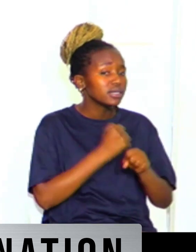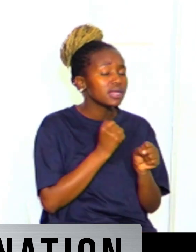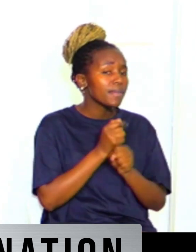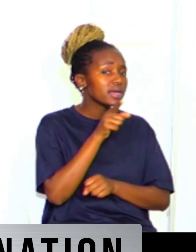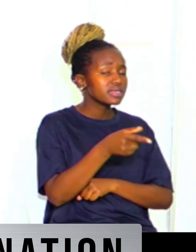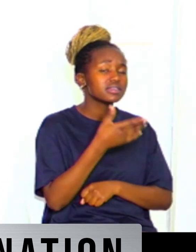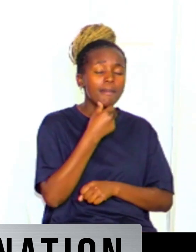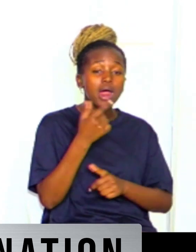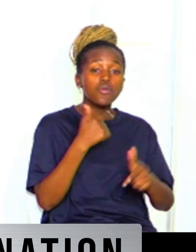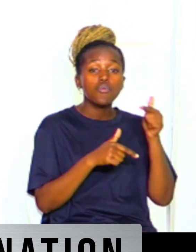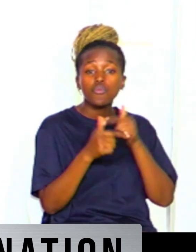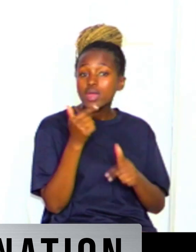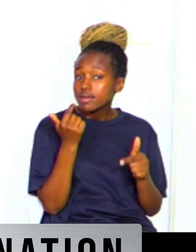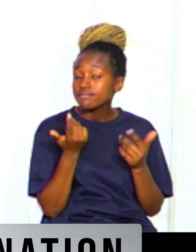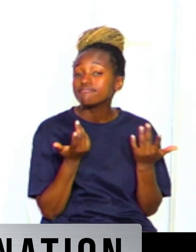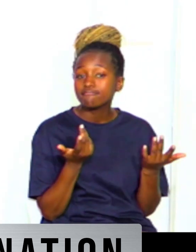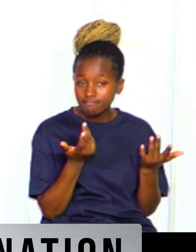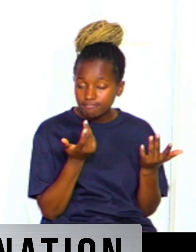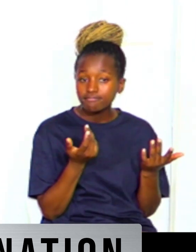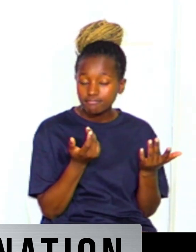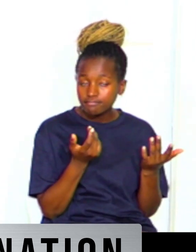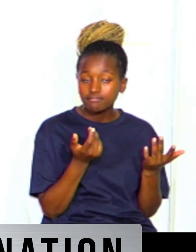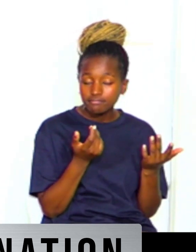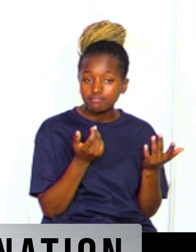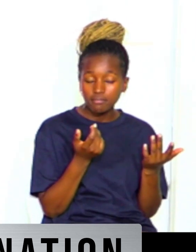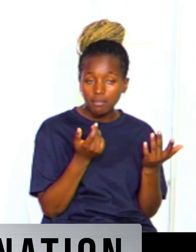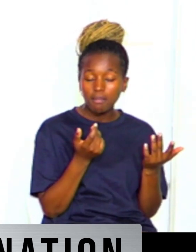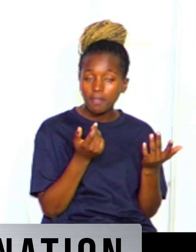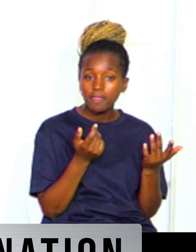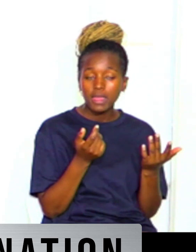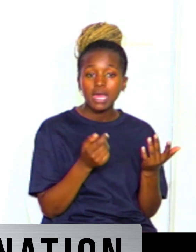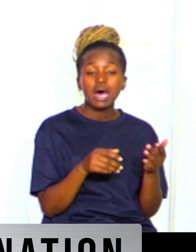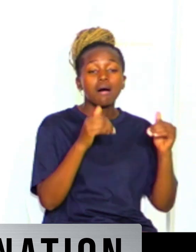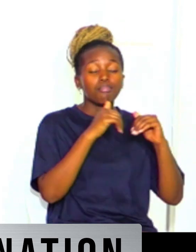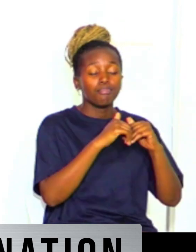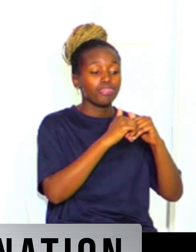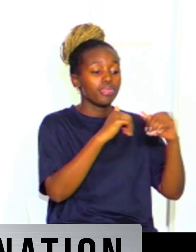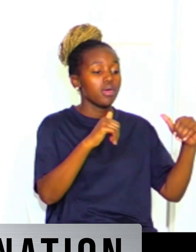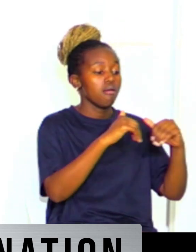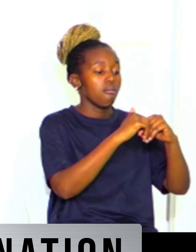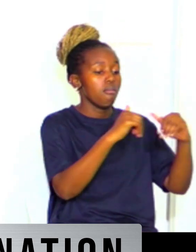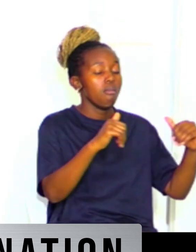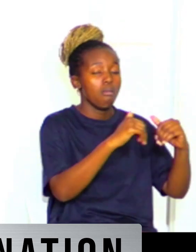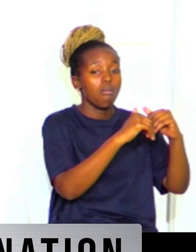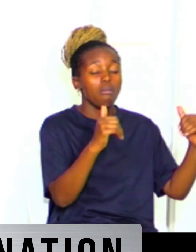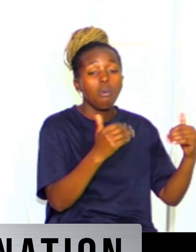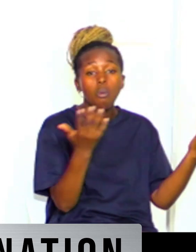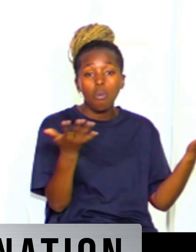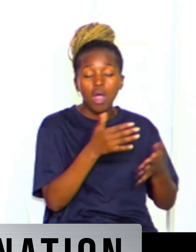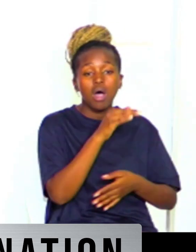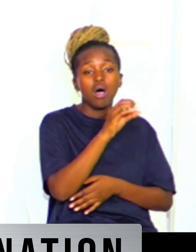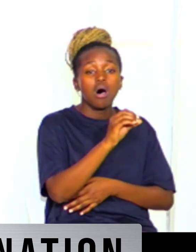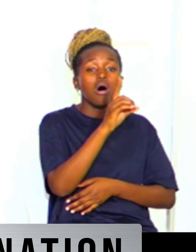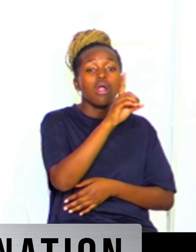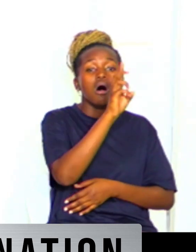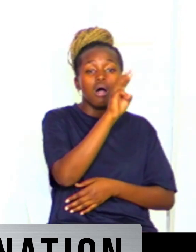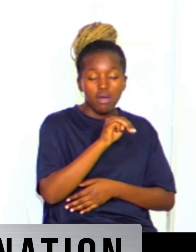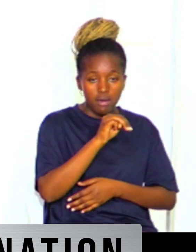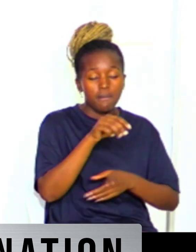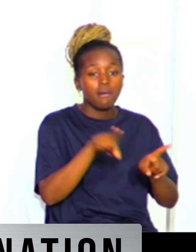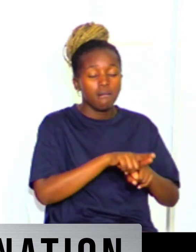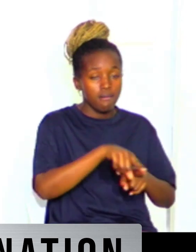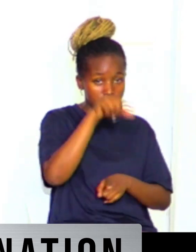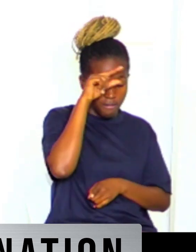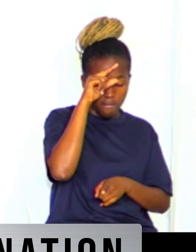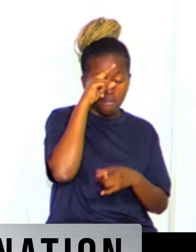win 2027 as the governor of Mombasa is this disunity, is this the time that ODM and the government right